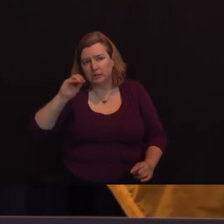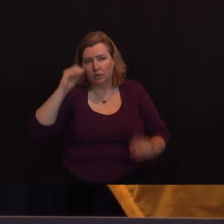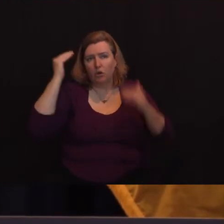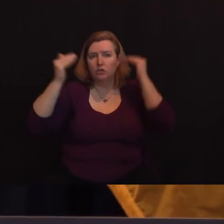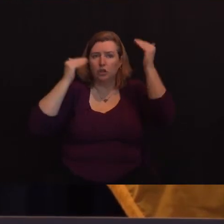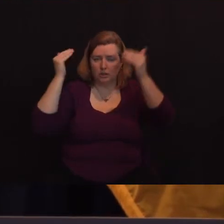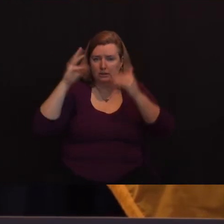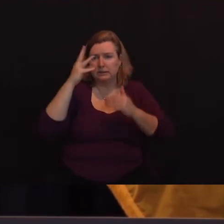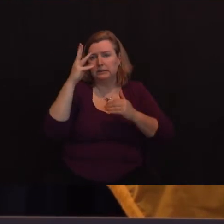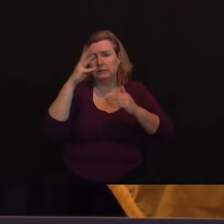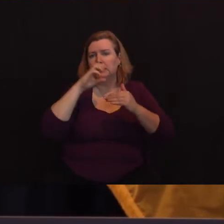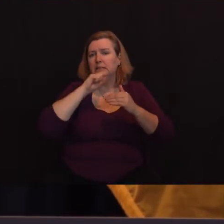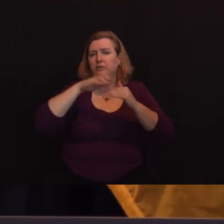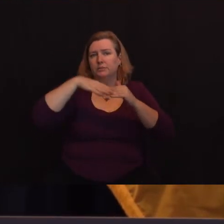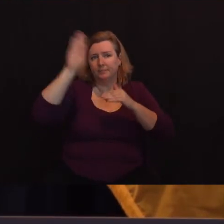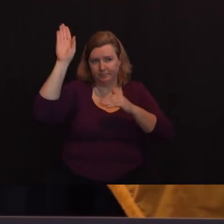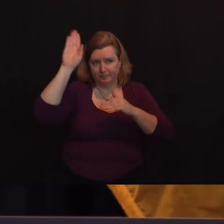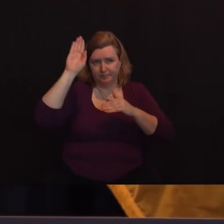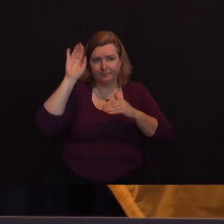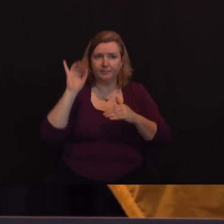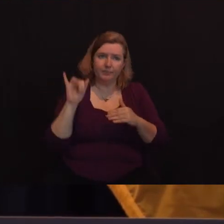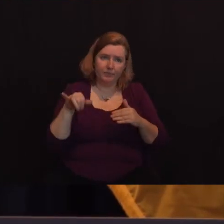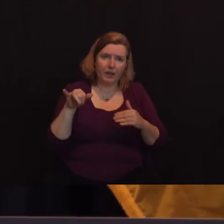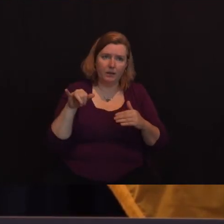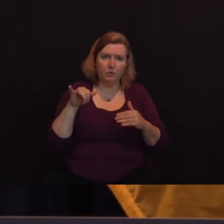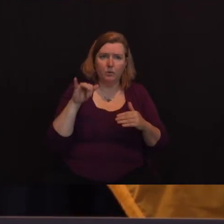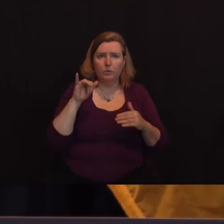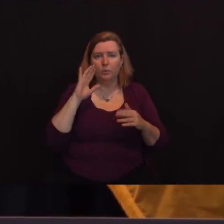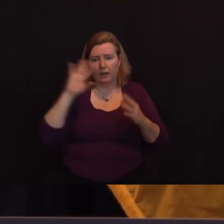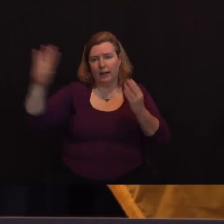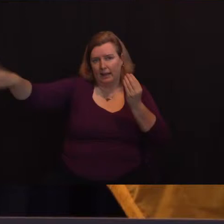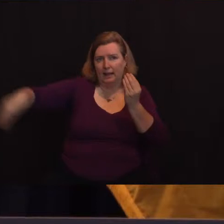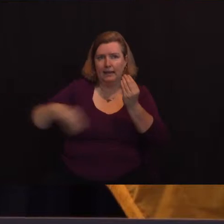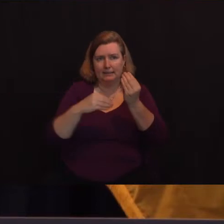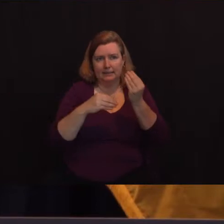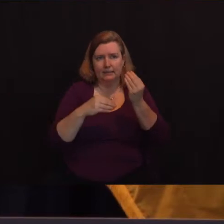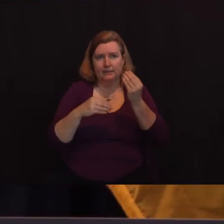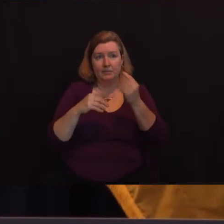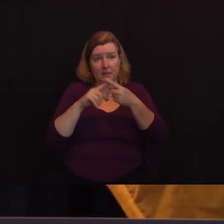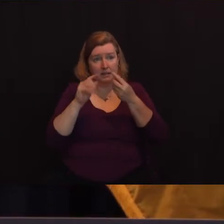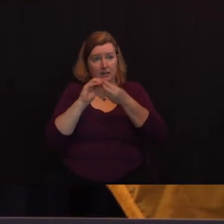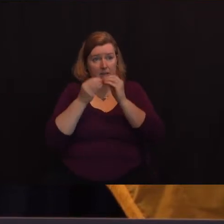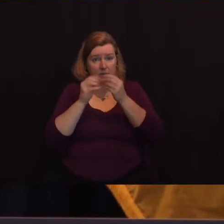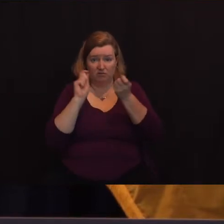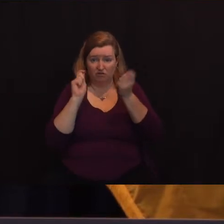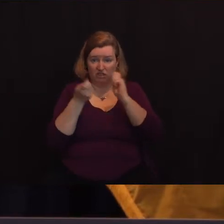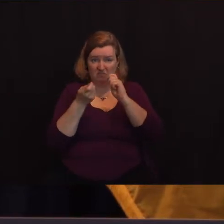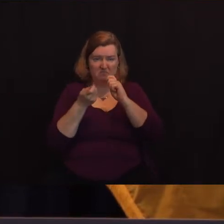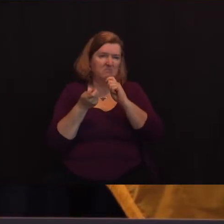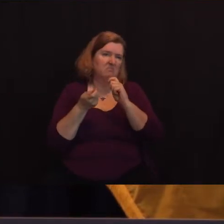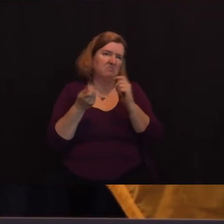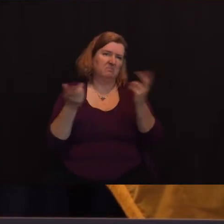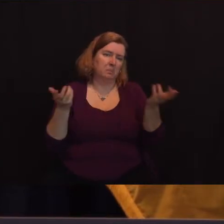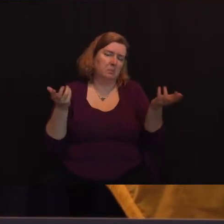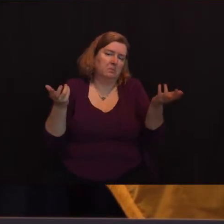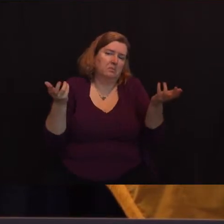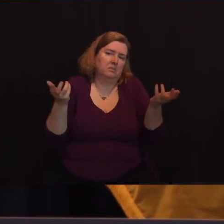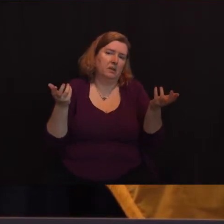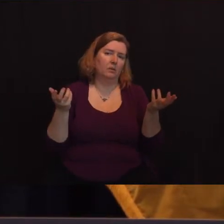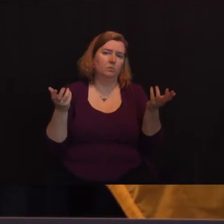So we would add that to that. I don't think we've got a target number for you yet, but we're not going to use that as a way to leg